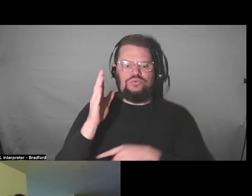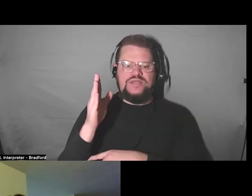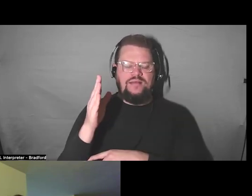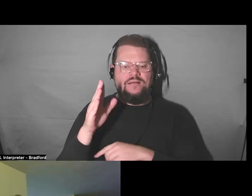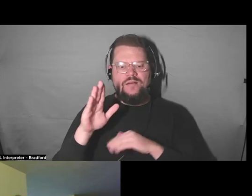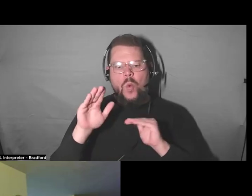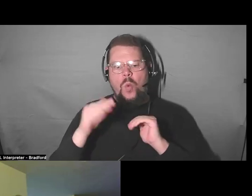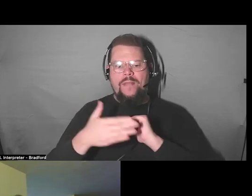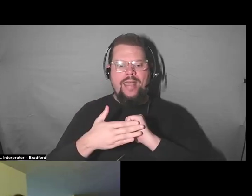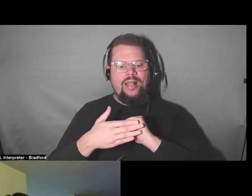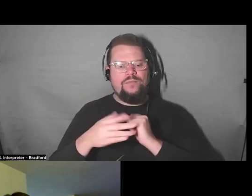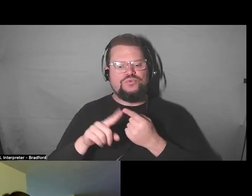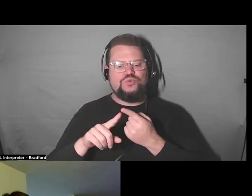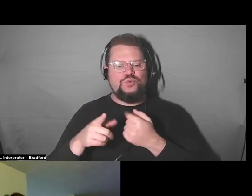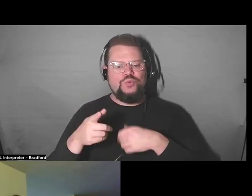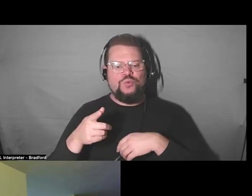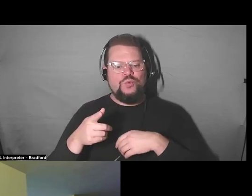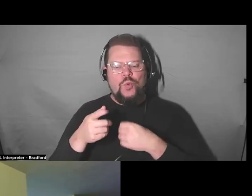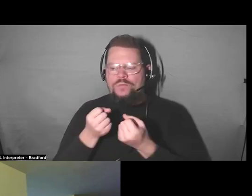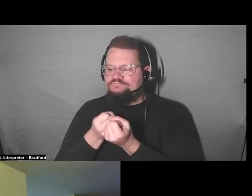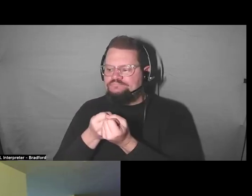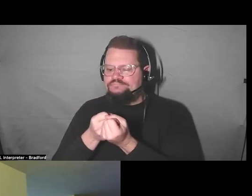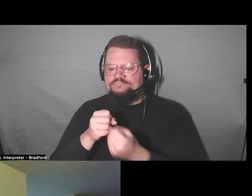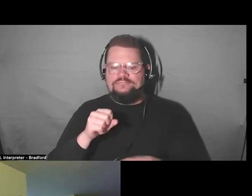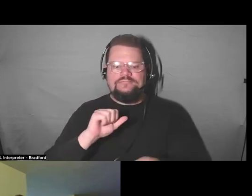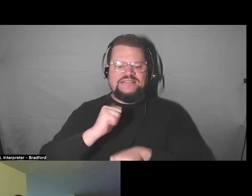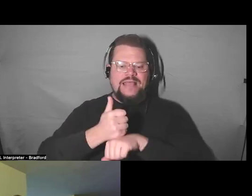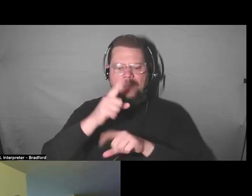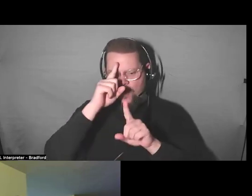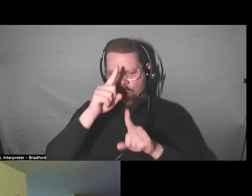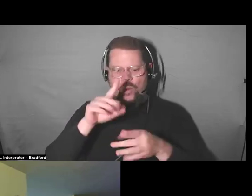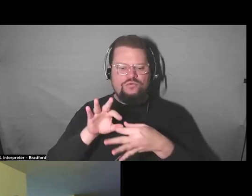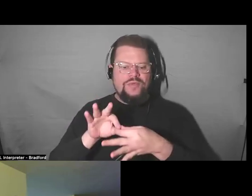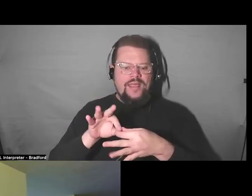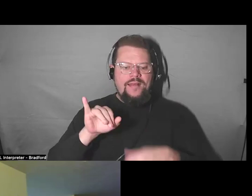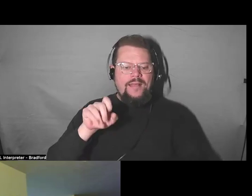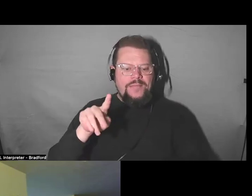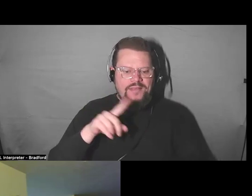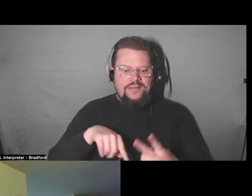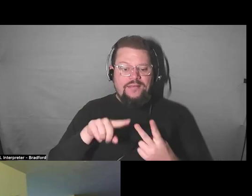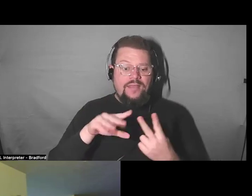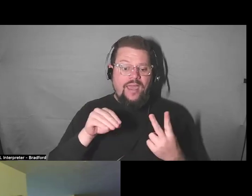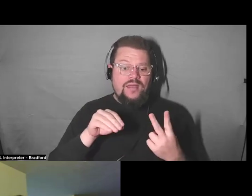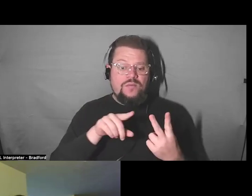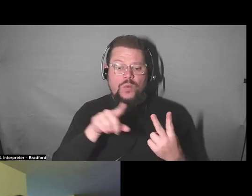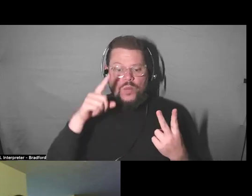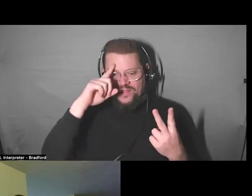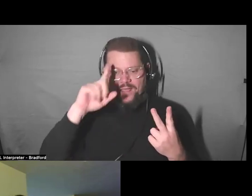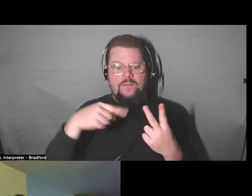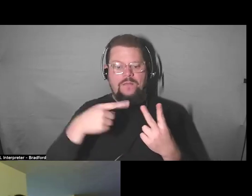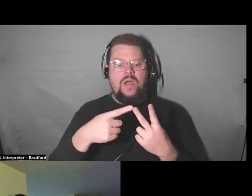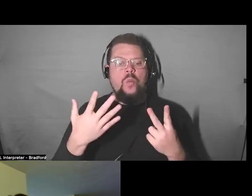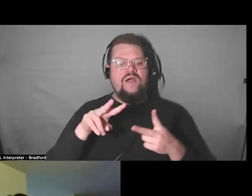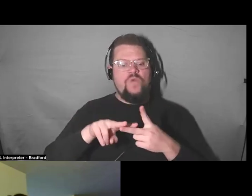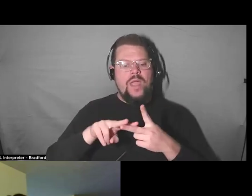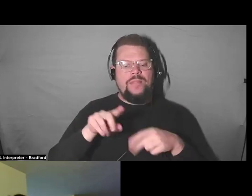hopefully drive IEP goal development, and really just thinking about what vocabulary is